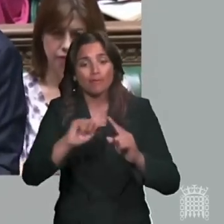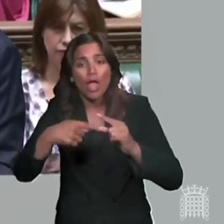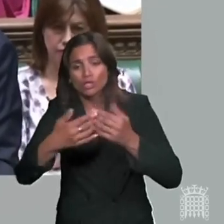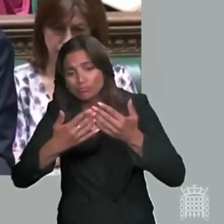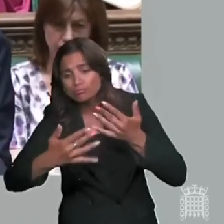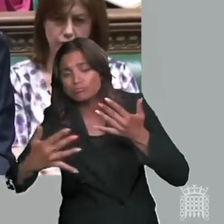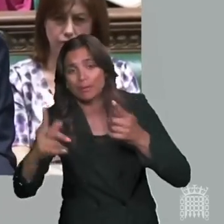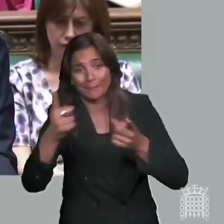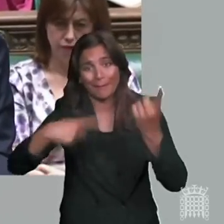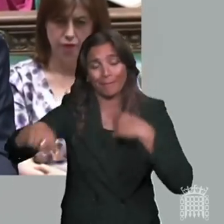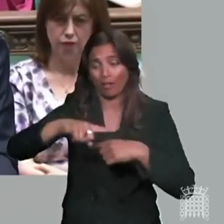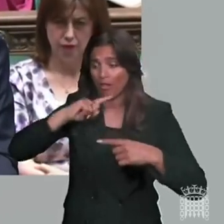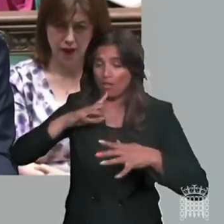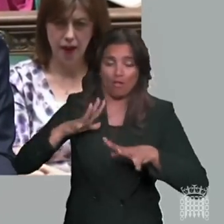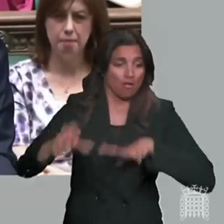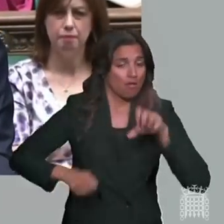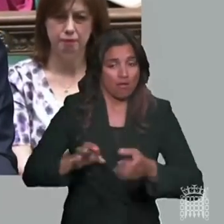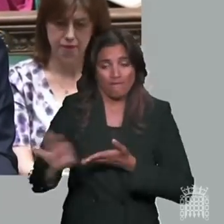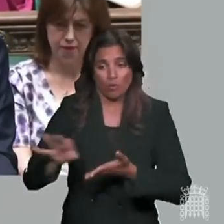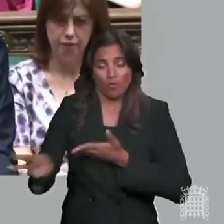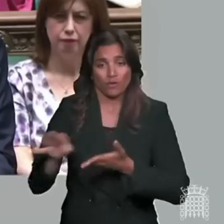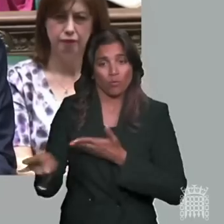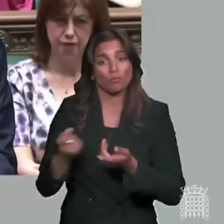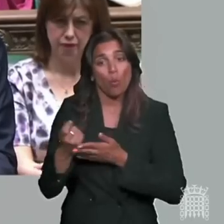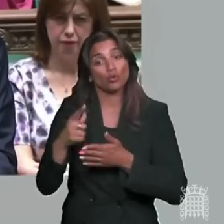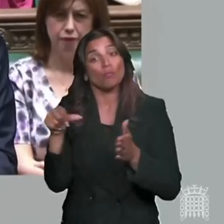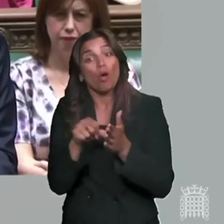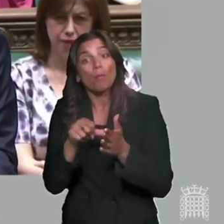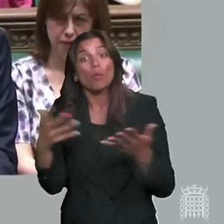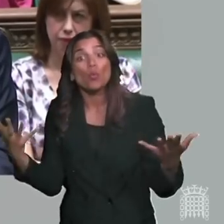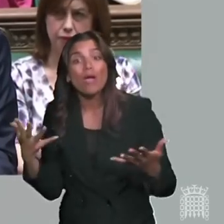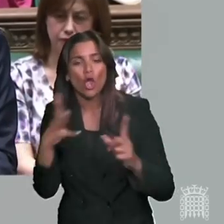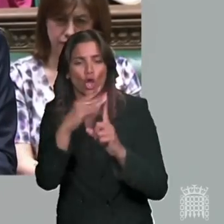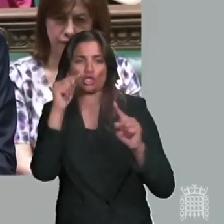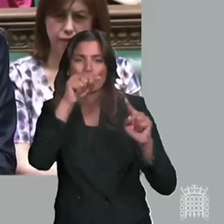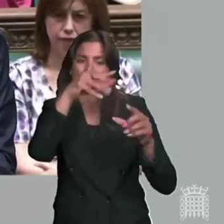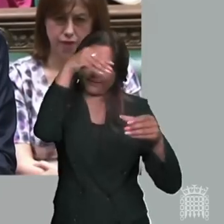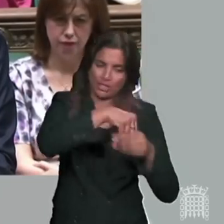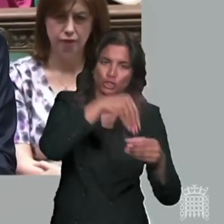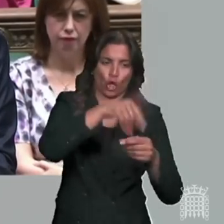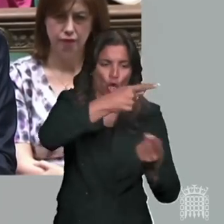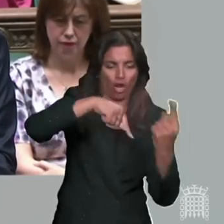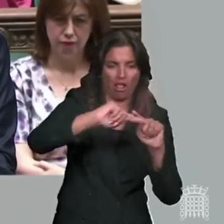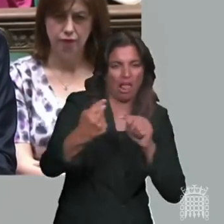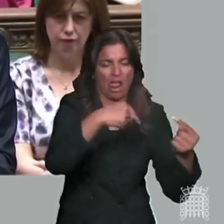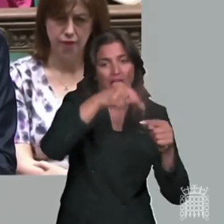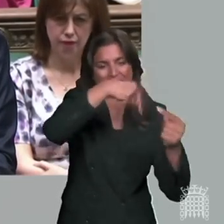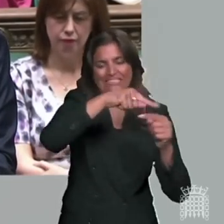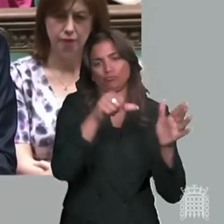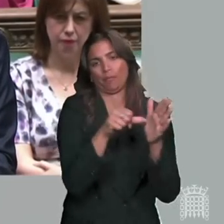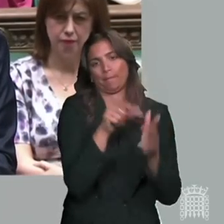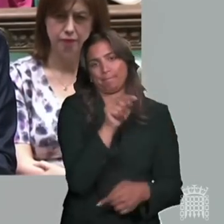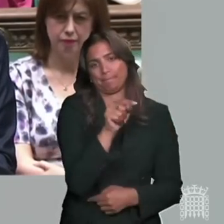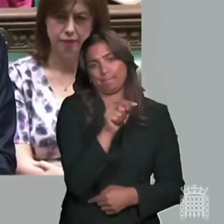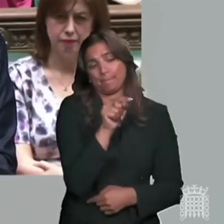on the internal wars of the Tory party than the needs of the country. Does he not think that those responsible